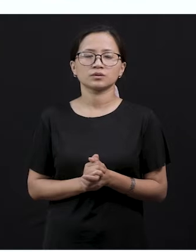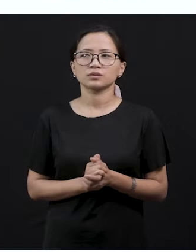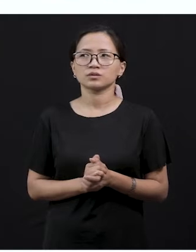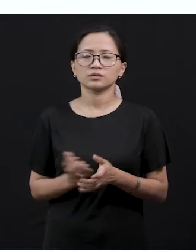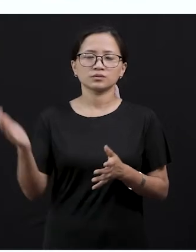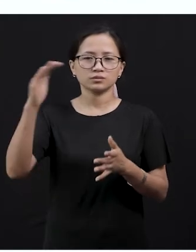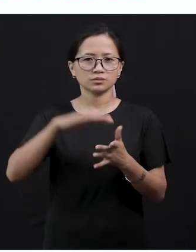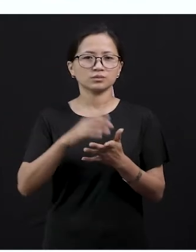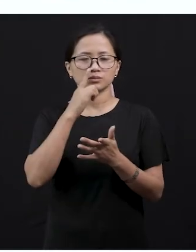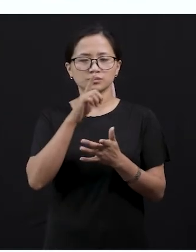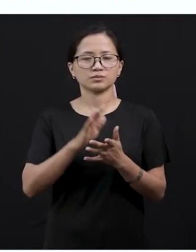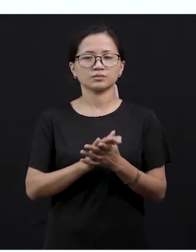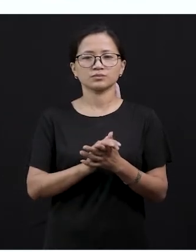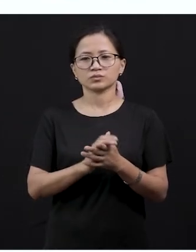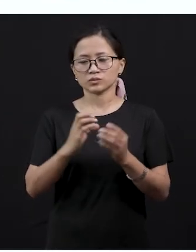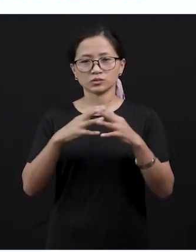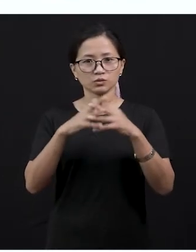Before her mother came, they warmed